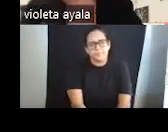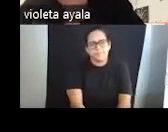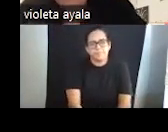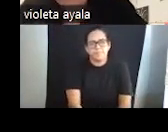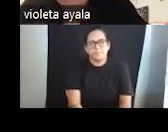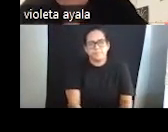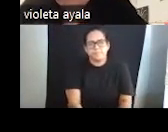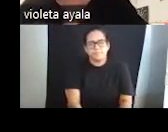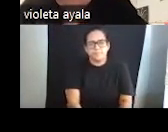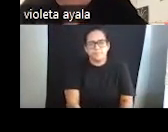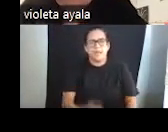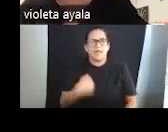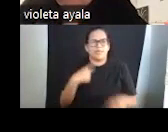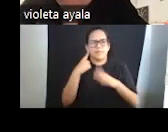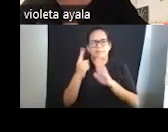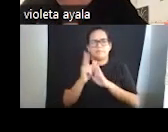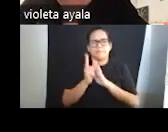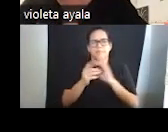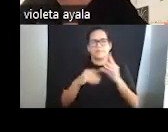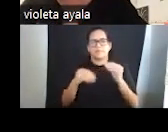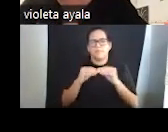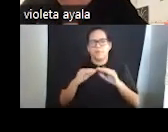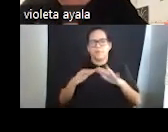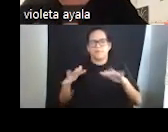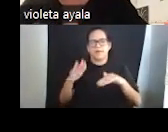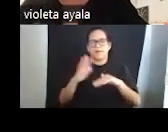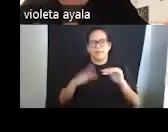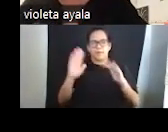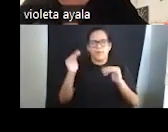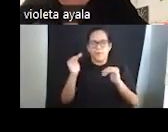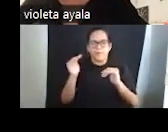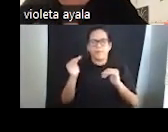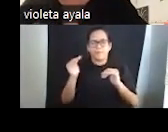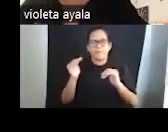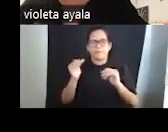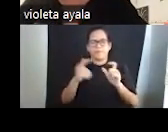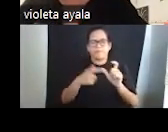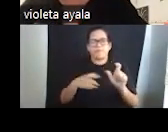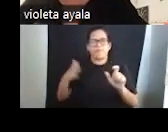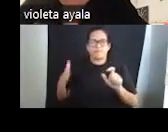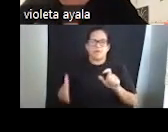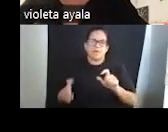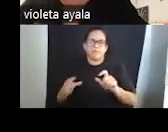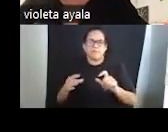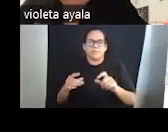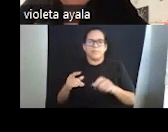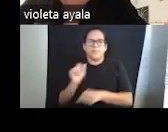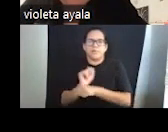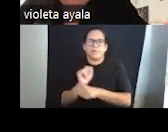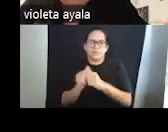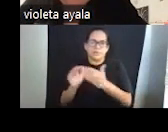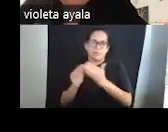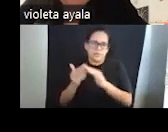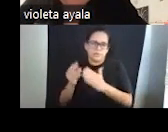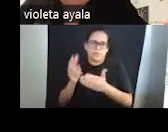I think at the moment there is more anxiety than hope, at least from the side of witness, where we are working with communities